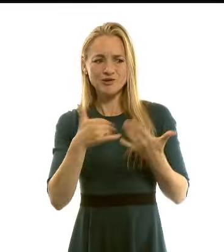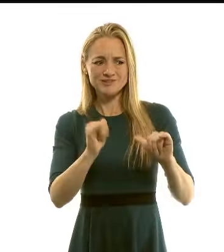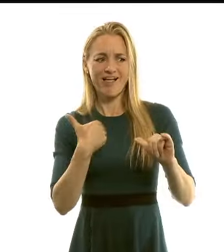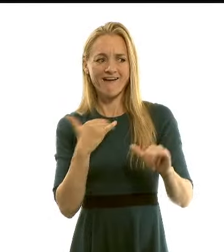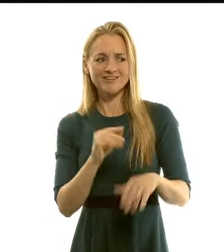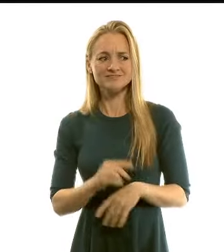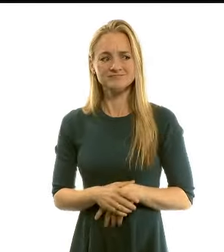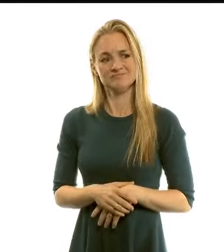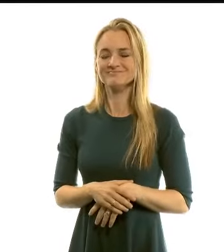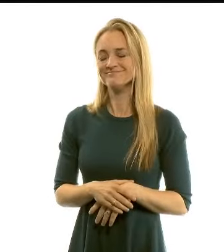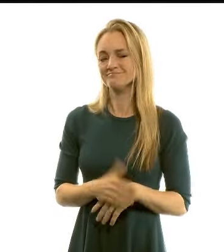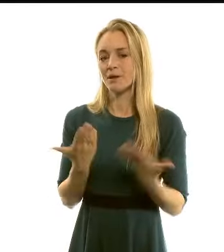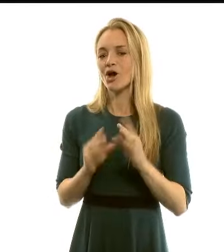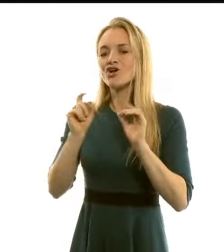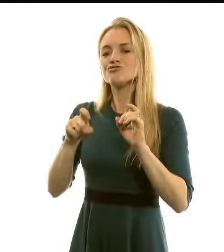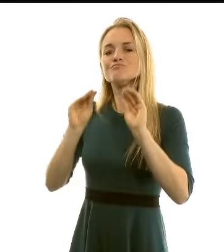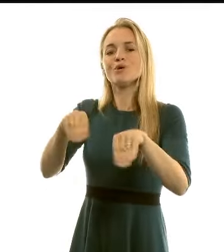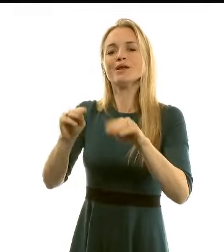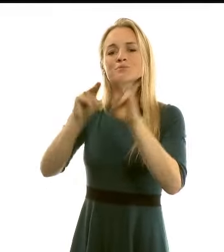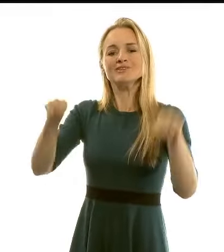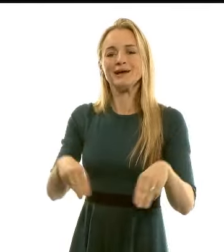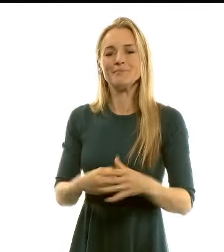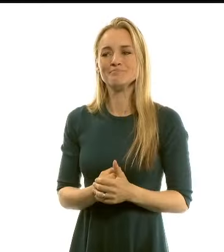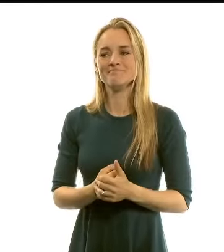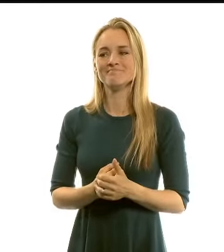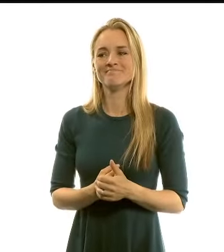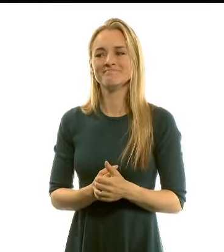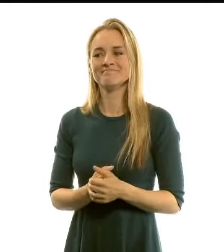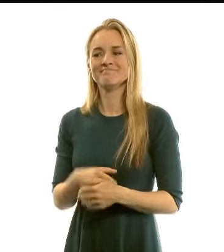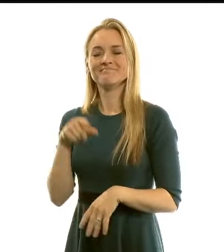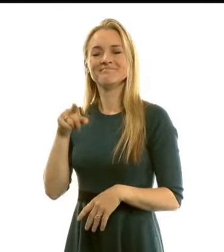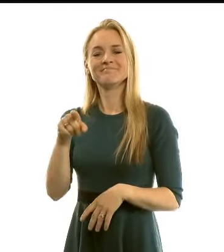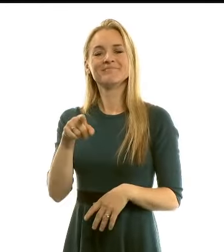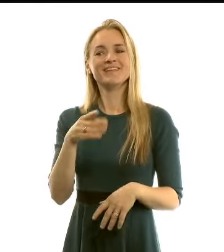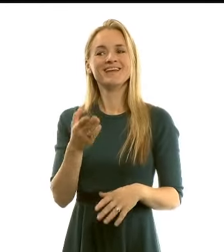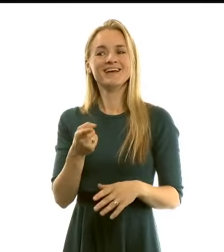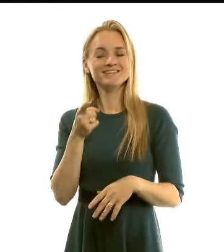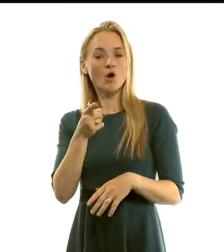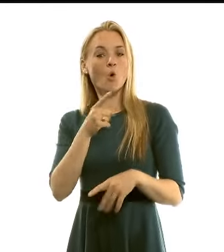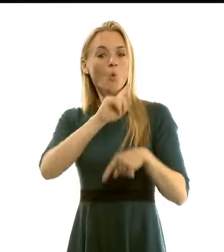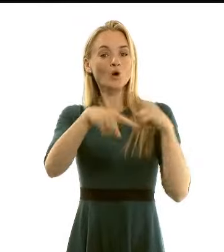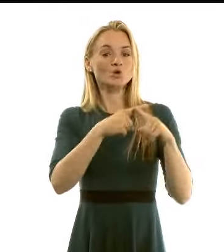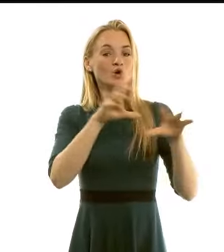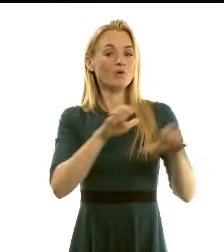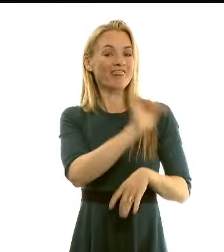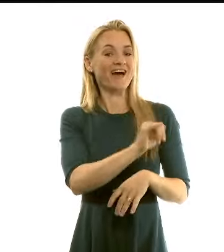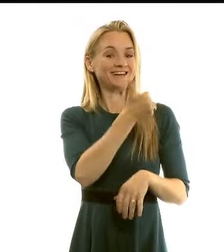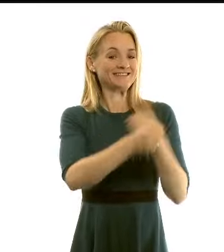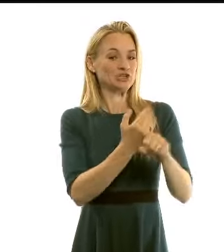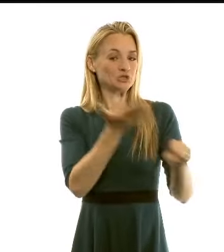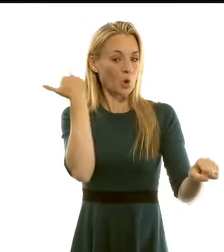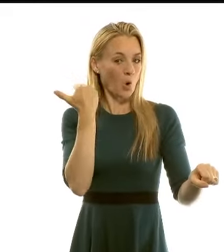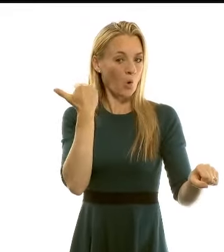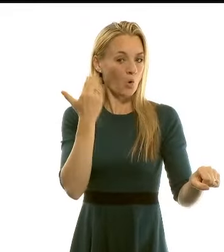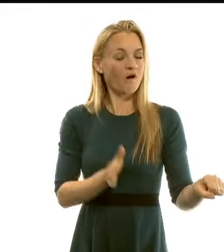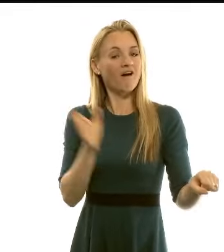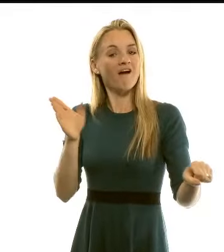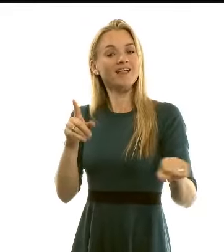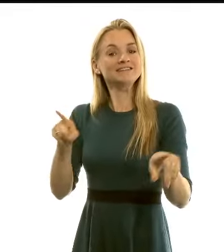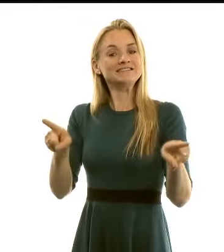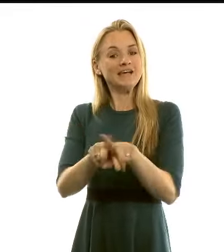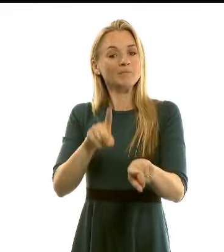Oh, well, while you were doing that, elsewhere, the Lego Friends franchise was launching 10 years ago. 10 years and ago. There are some